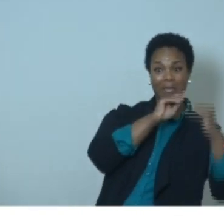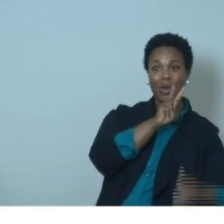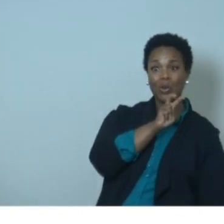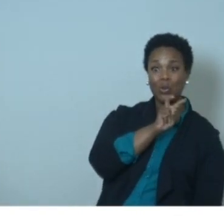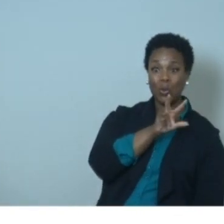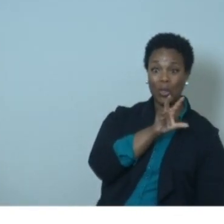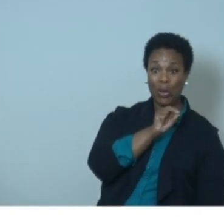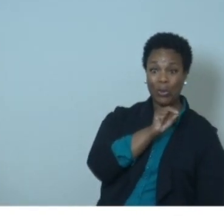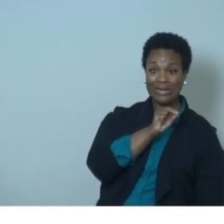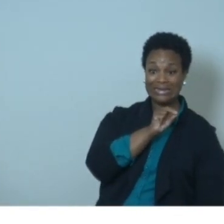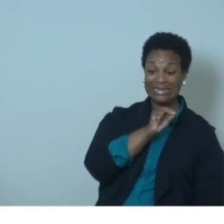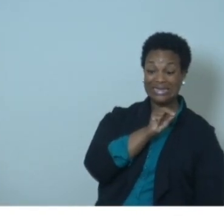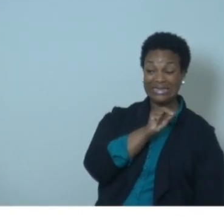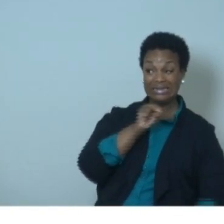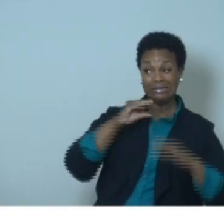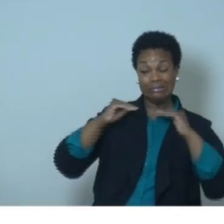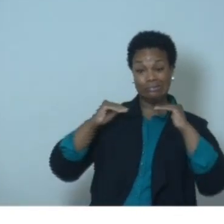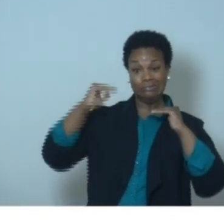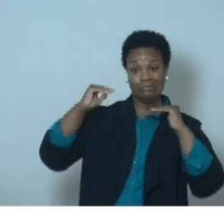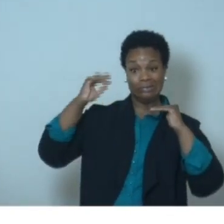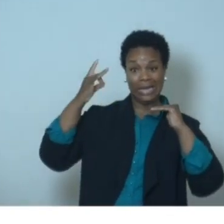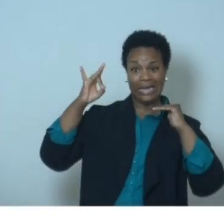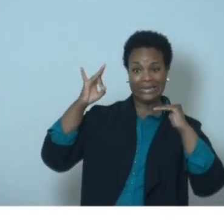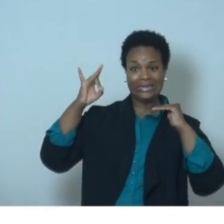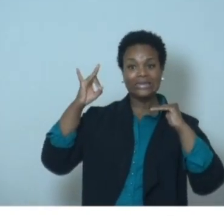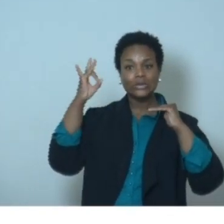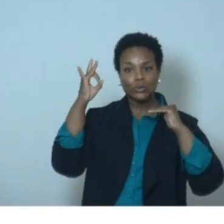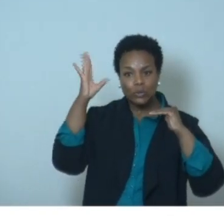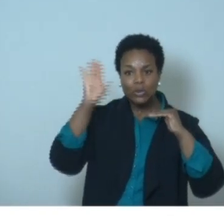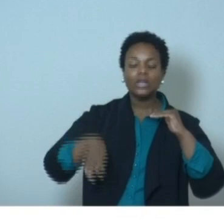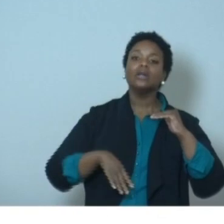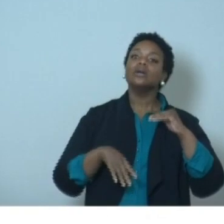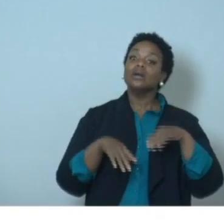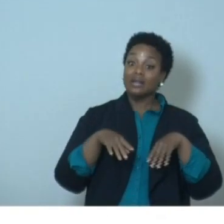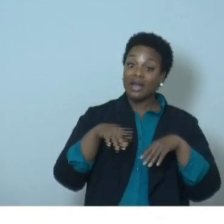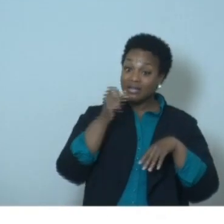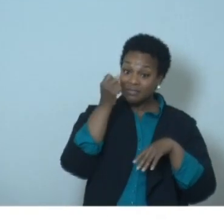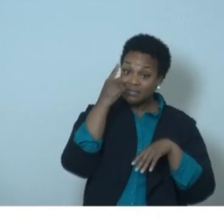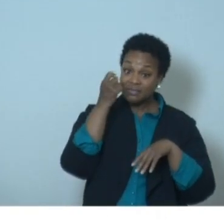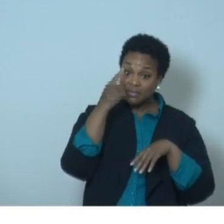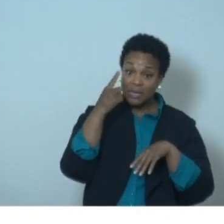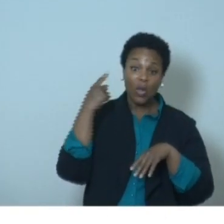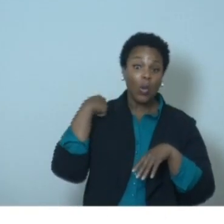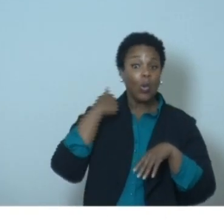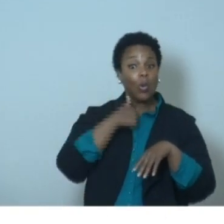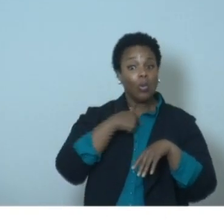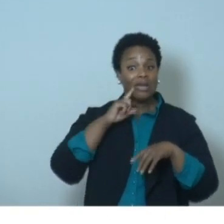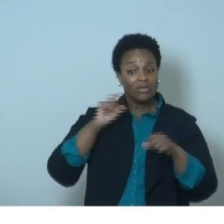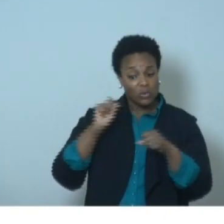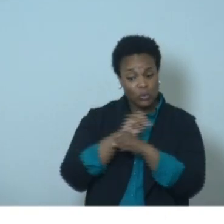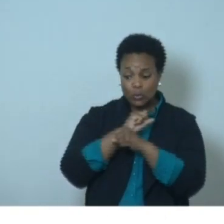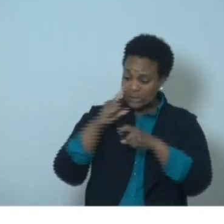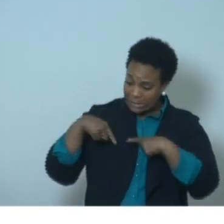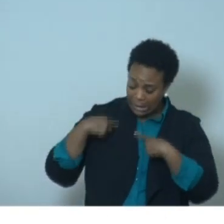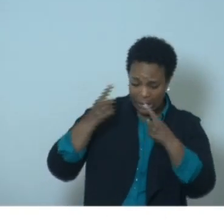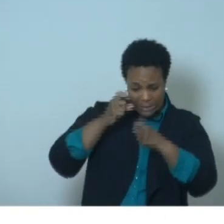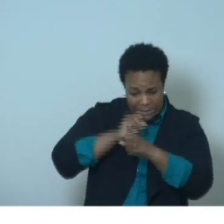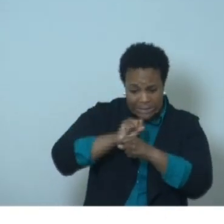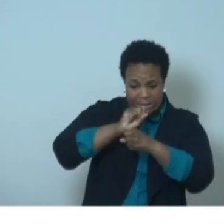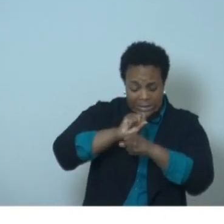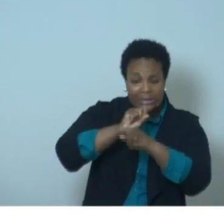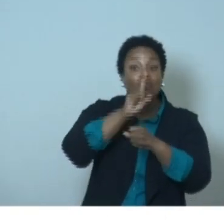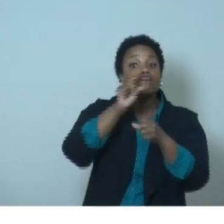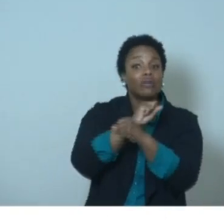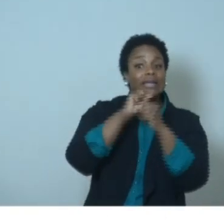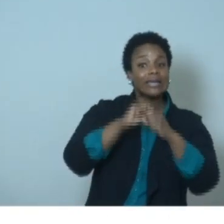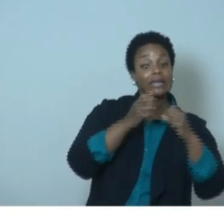48 people over. Now, because we've done so much work on this, we have the capacity to go all the way to 460, but we have neighboring states, and I know the